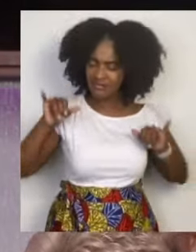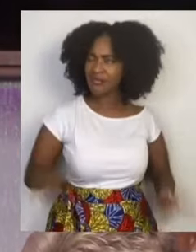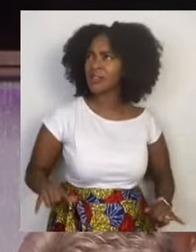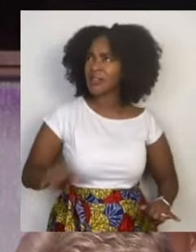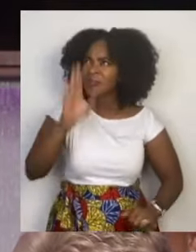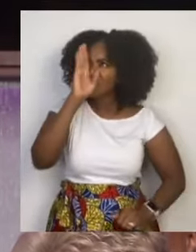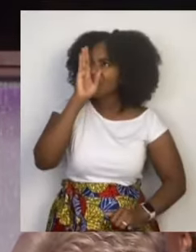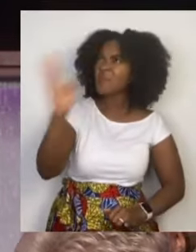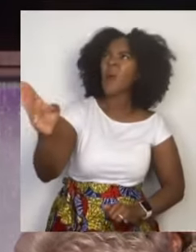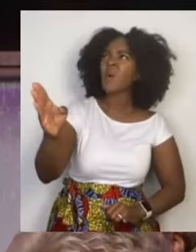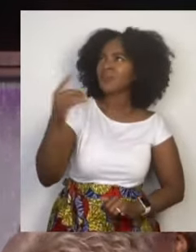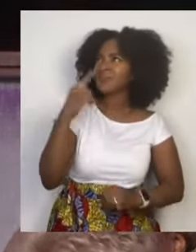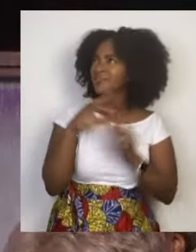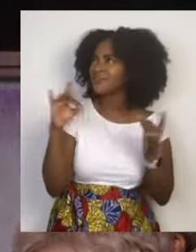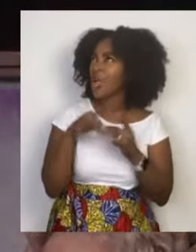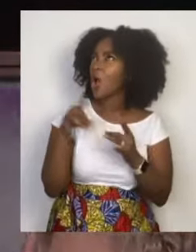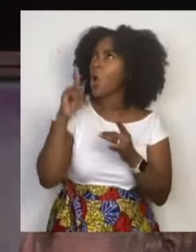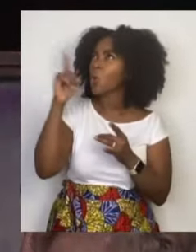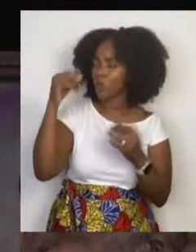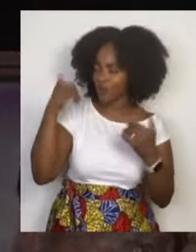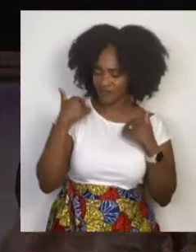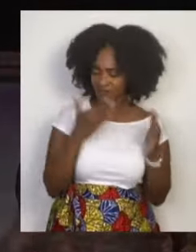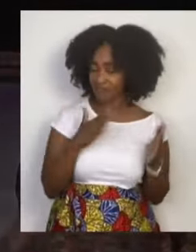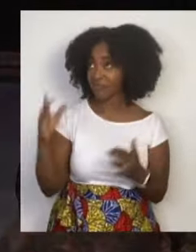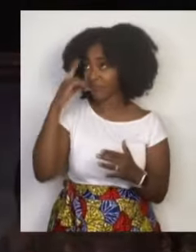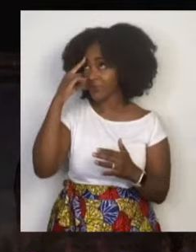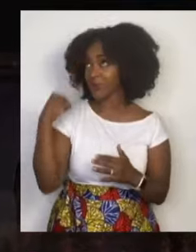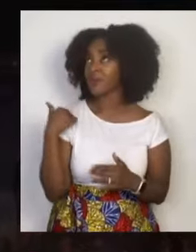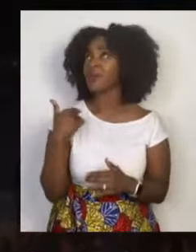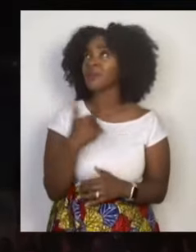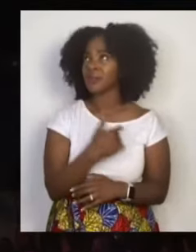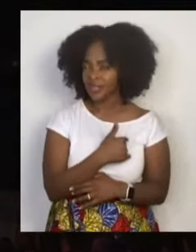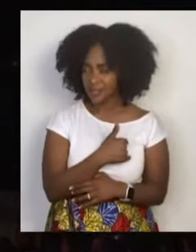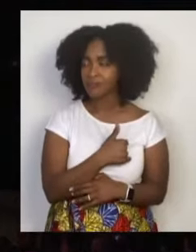us, and those plans are good.